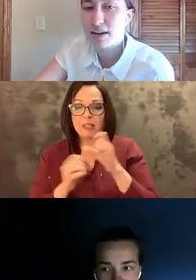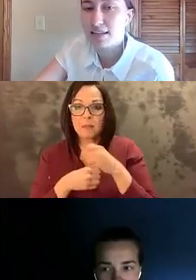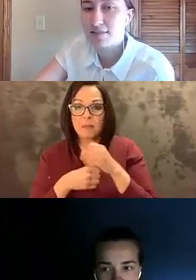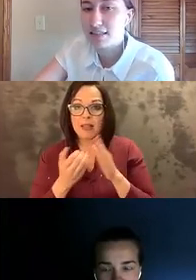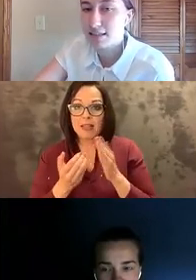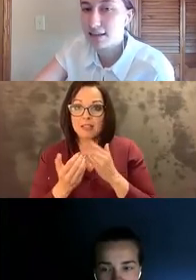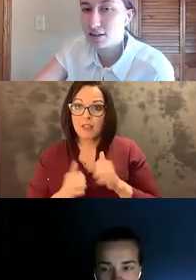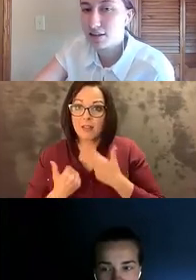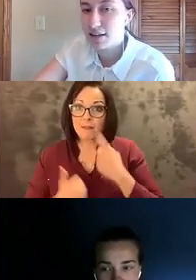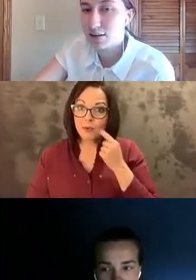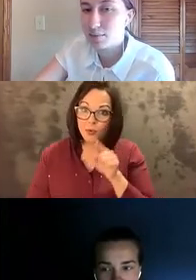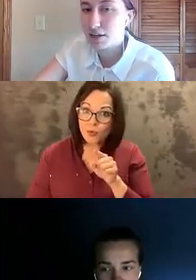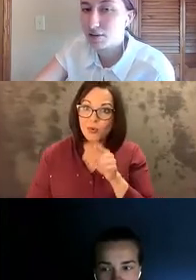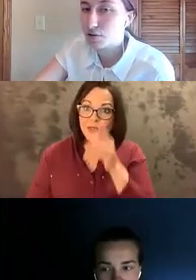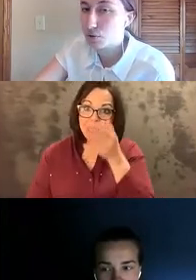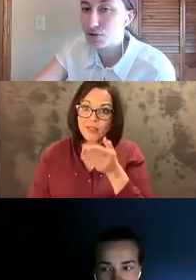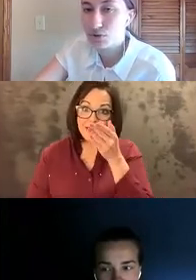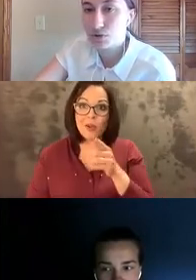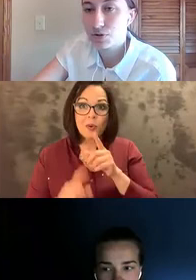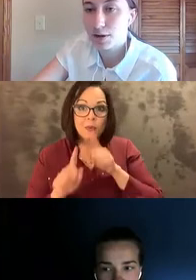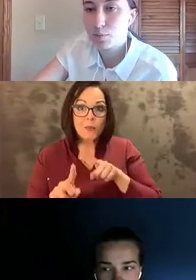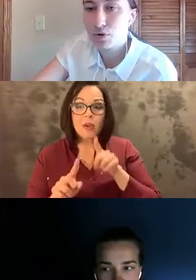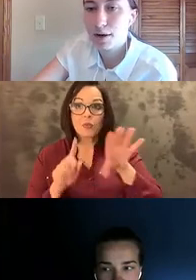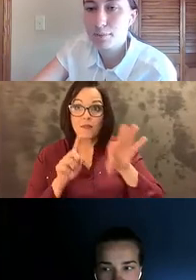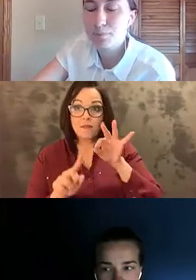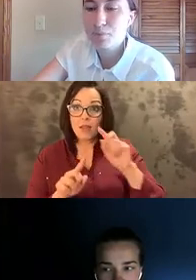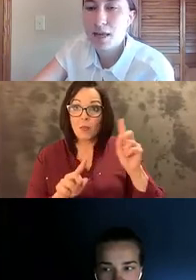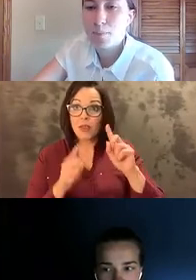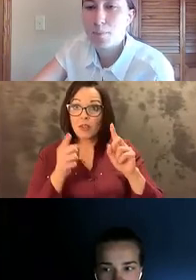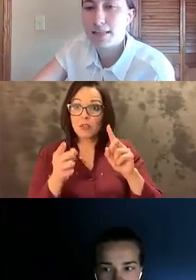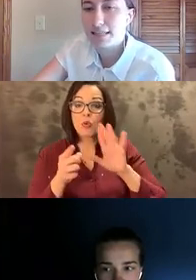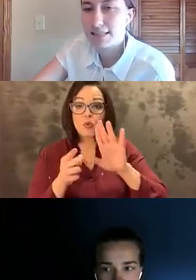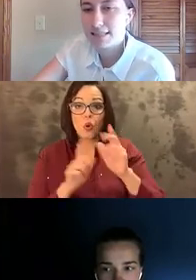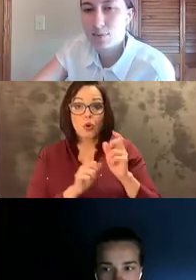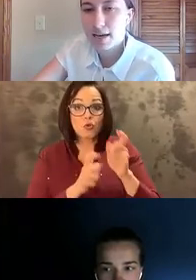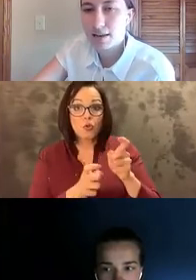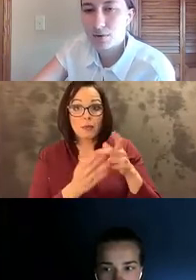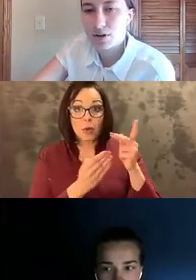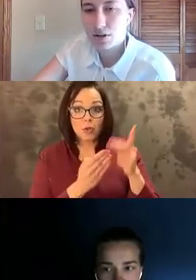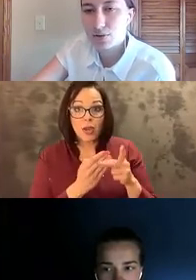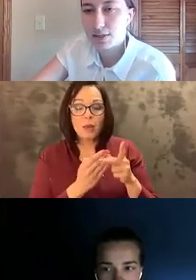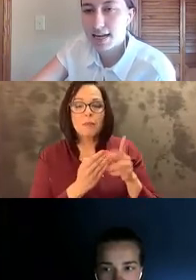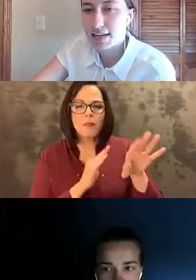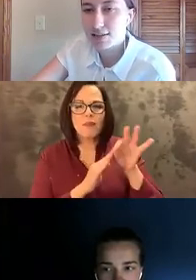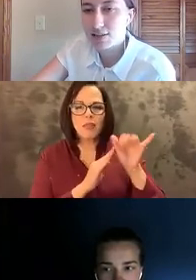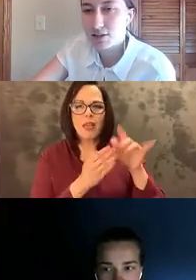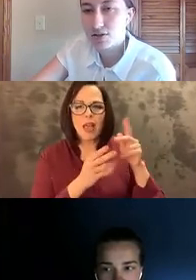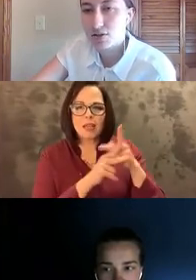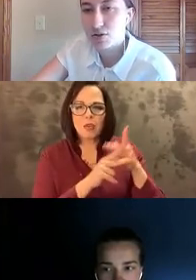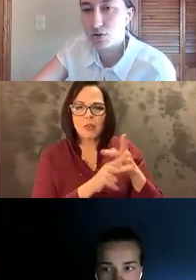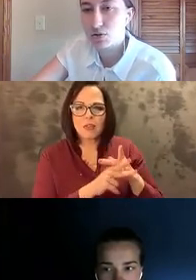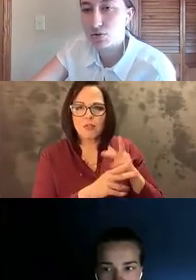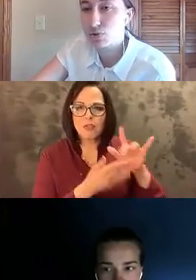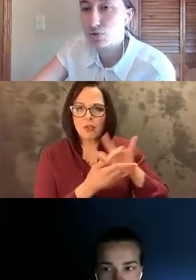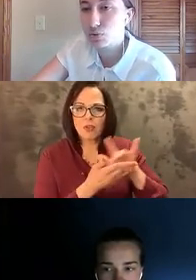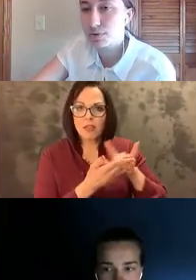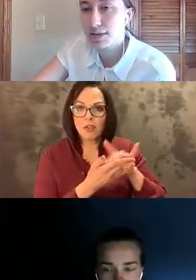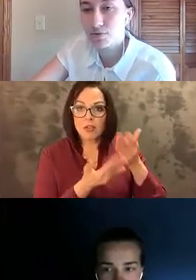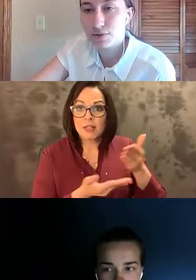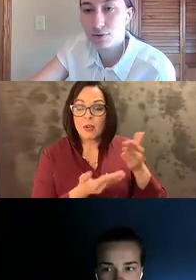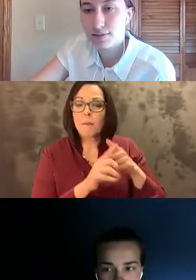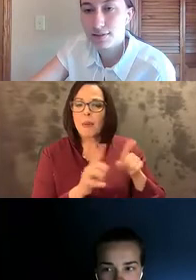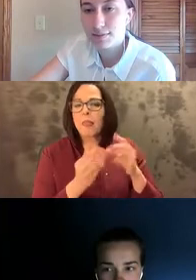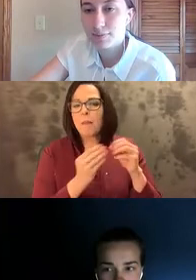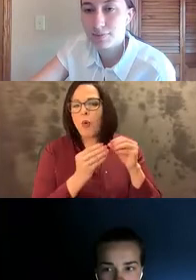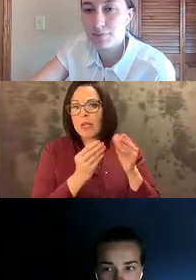you can find the FTE calculator by going to your grant program. But the easiest way that we're going to use today is just to go to Tools